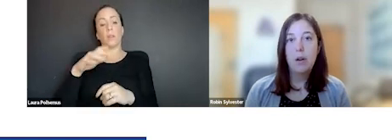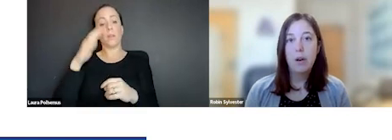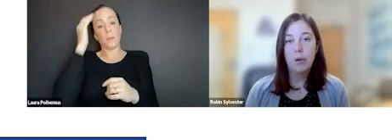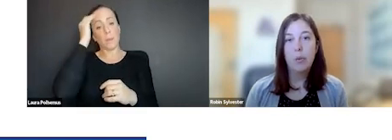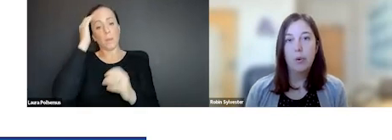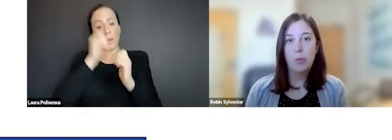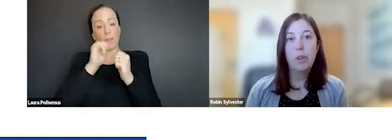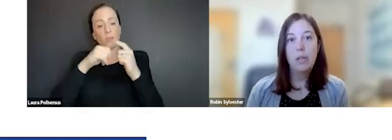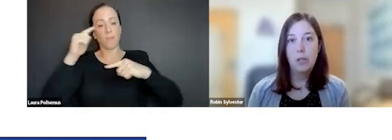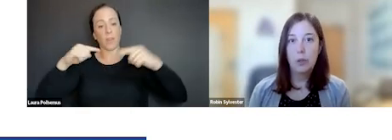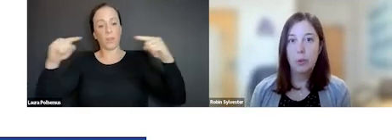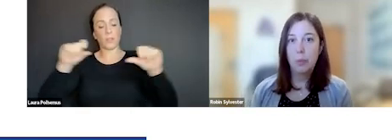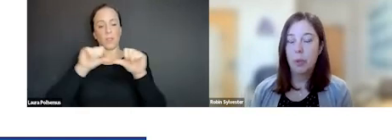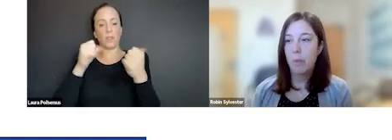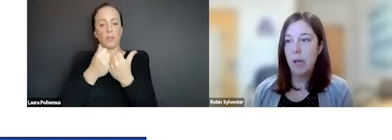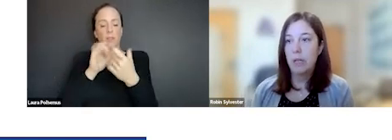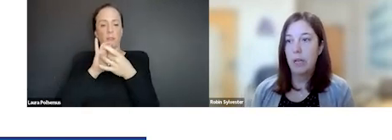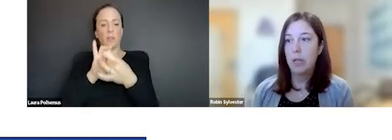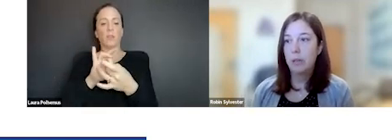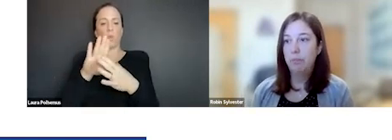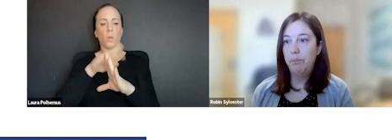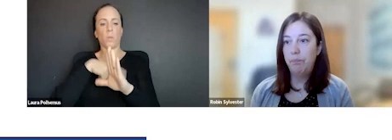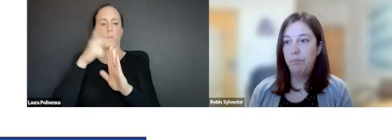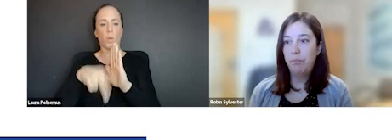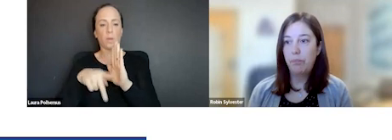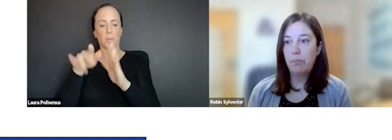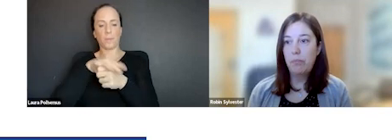agencies that are related to your programmatic area.